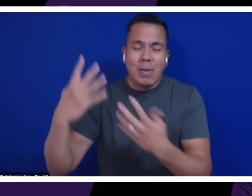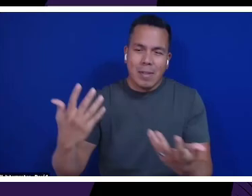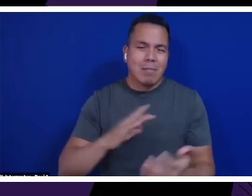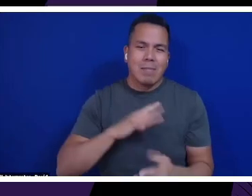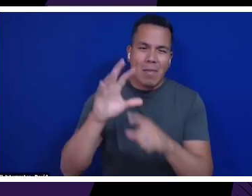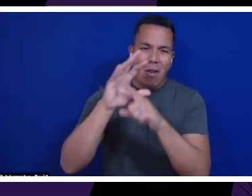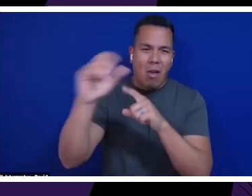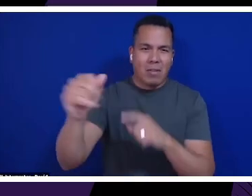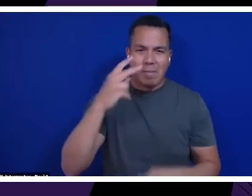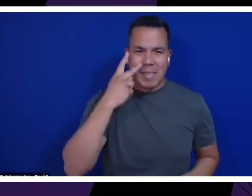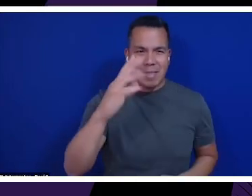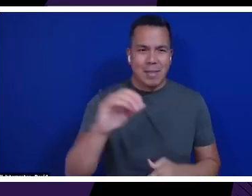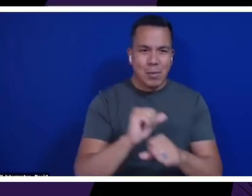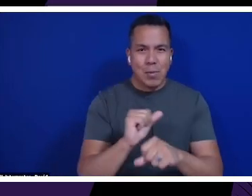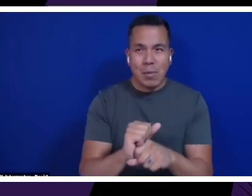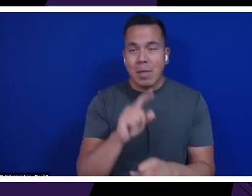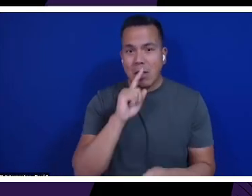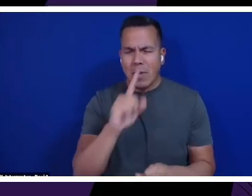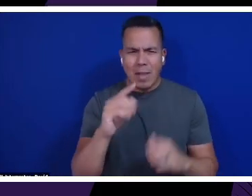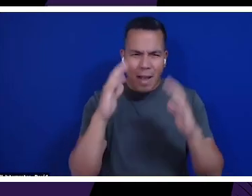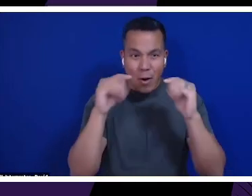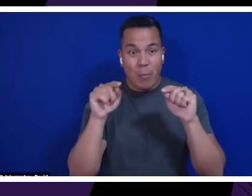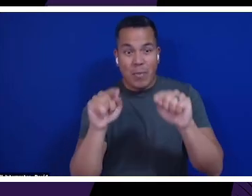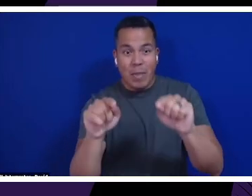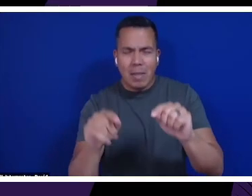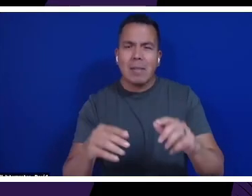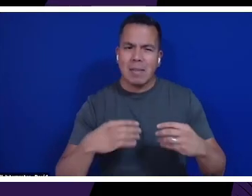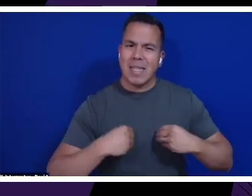see this, and I hope this really inspires some new contributions to